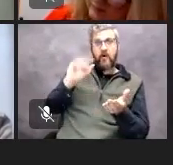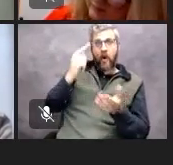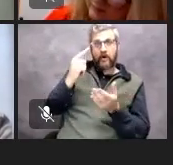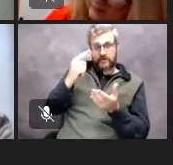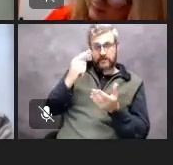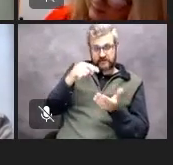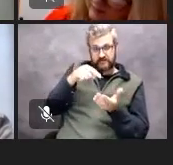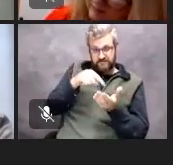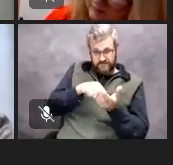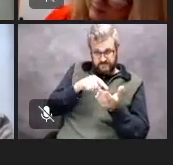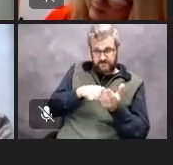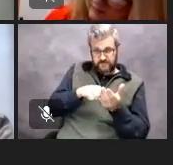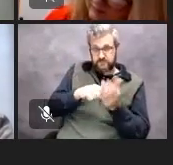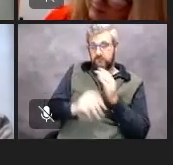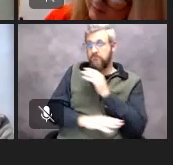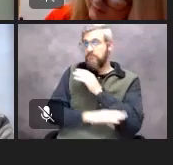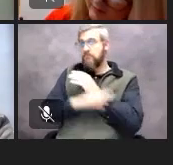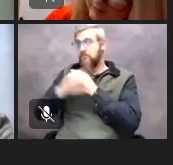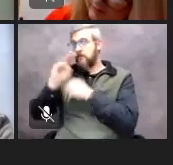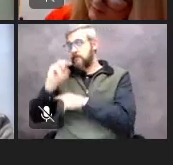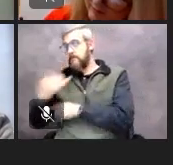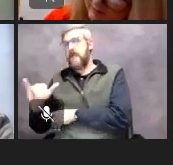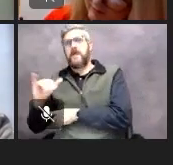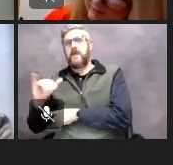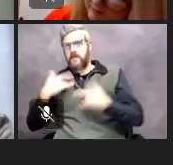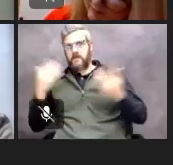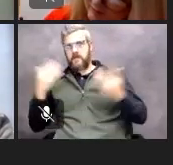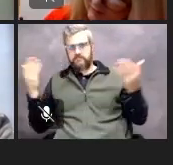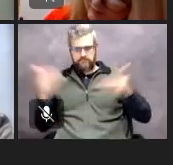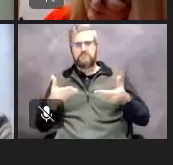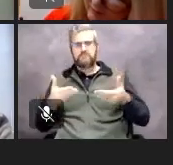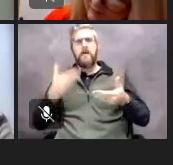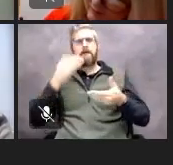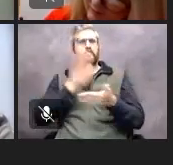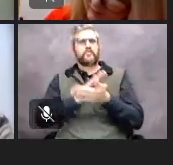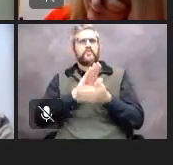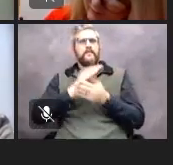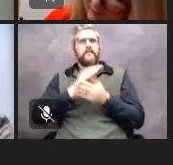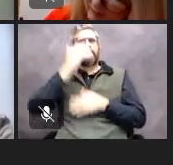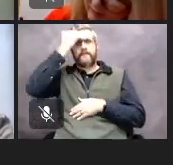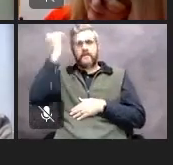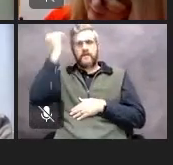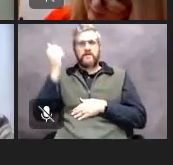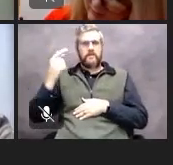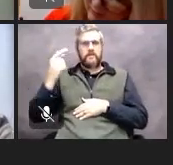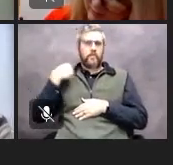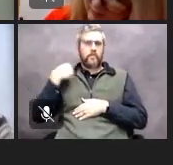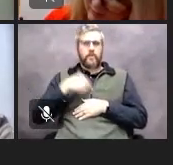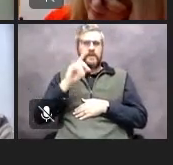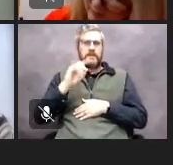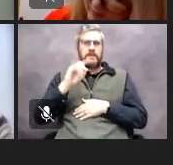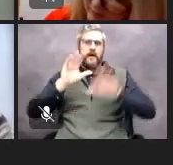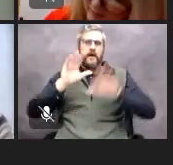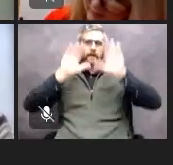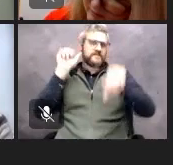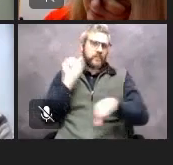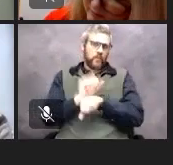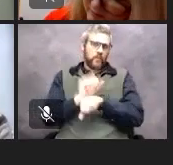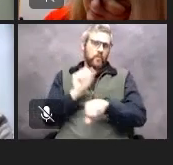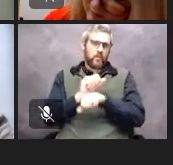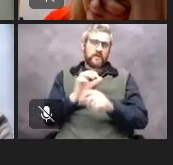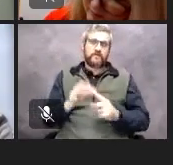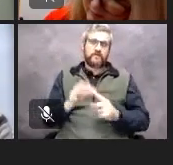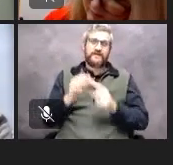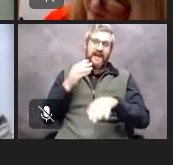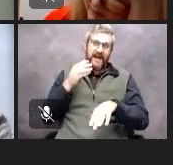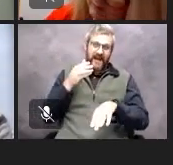were. In May, here's where they are. Yeah, you're a blue school because you did amazing work with these kids, especially after the years